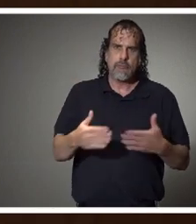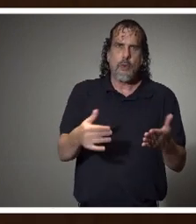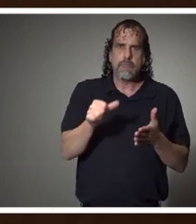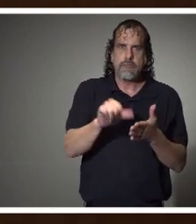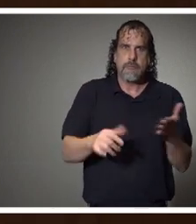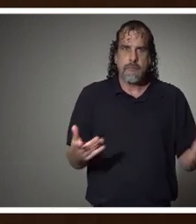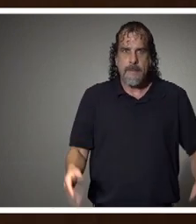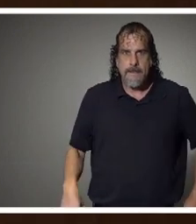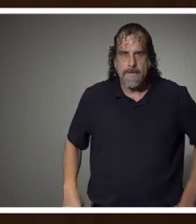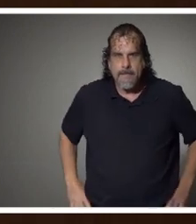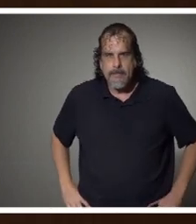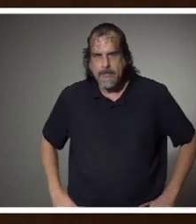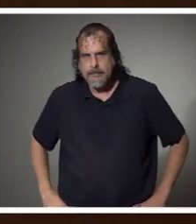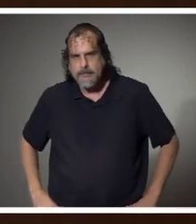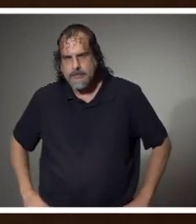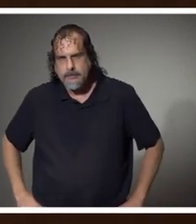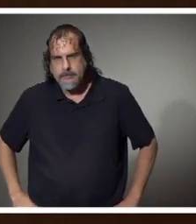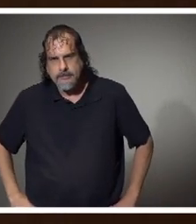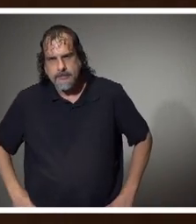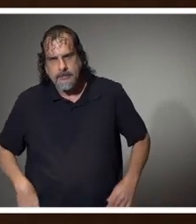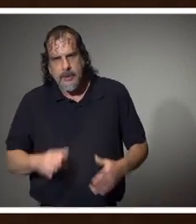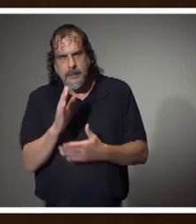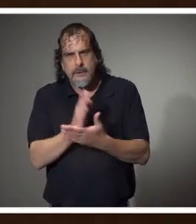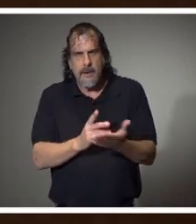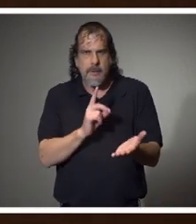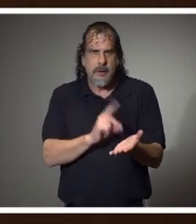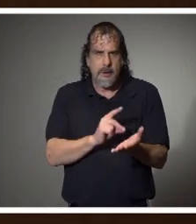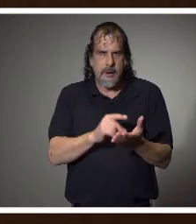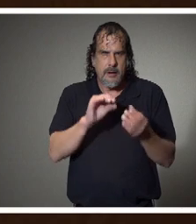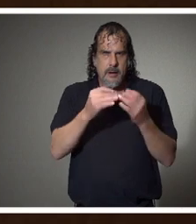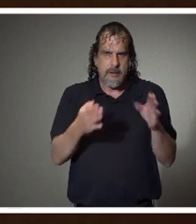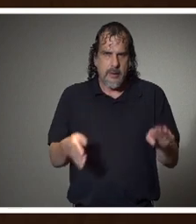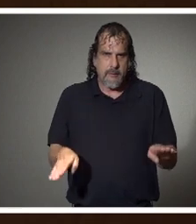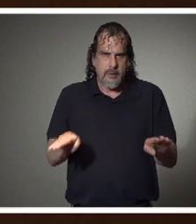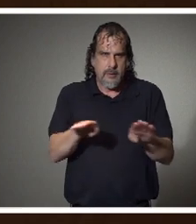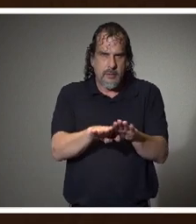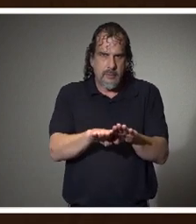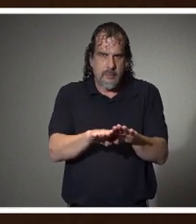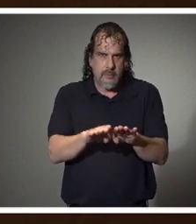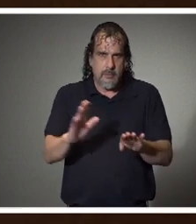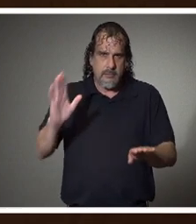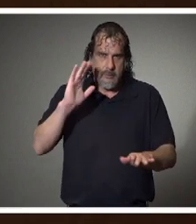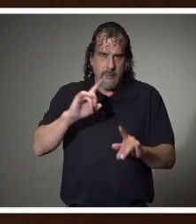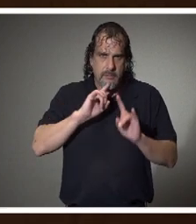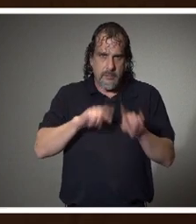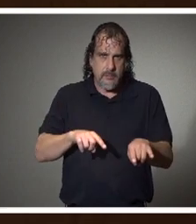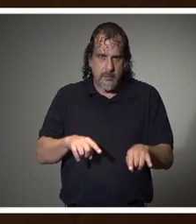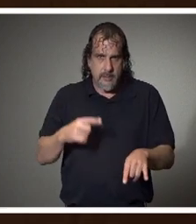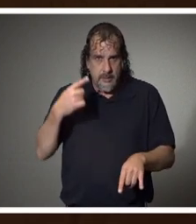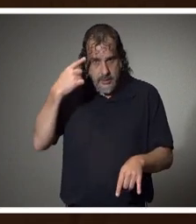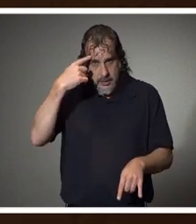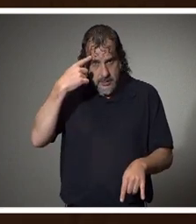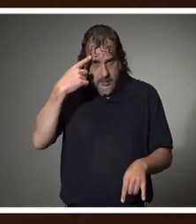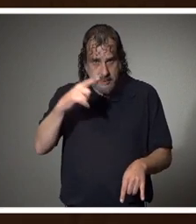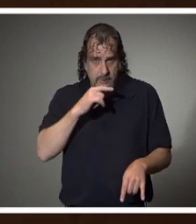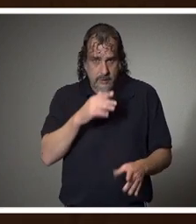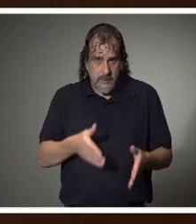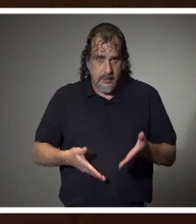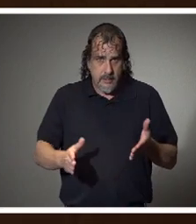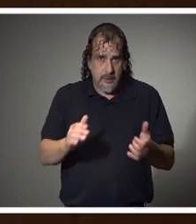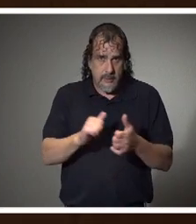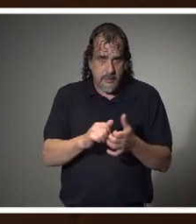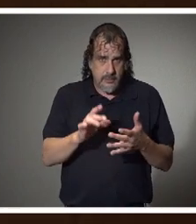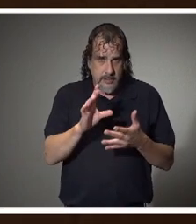think some offices, doctor offices, may have closed mm-hmm. under the initial executive order, mm-hmm. thinking that they weren't allowed to do